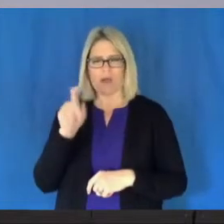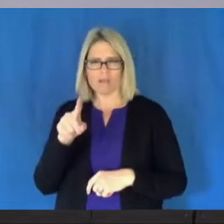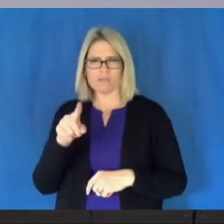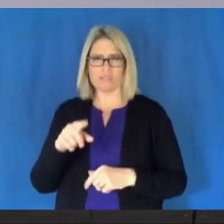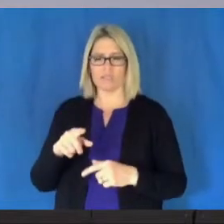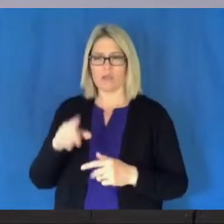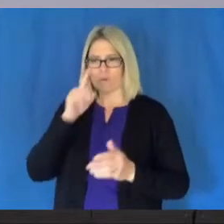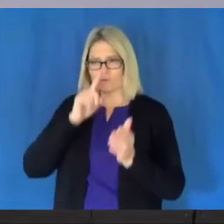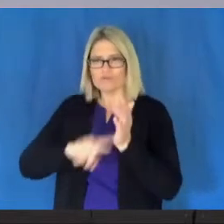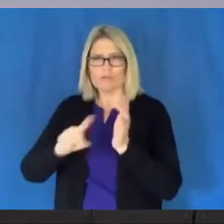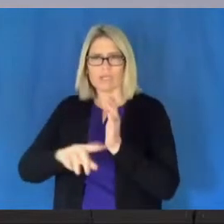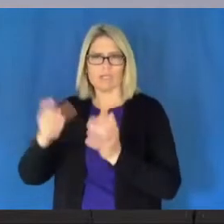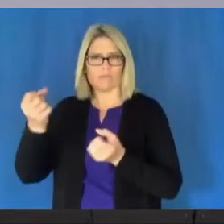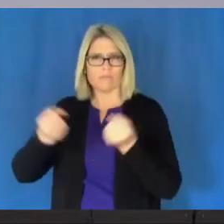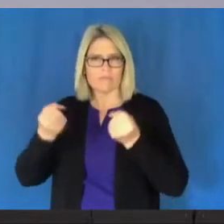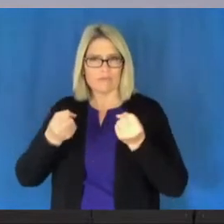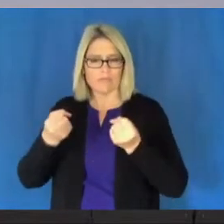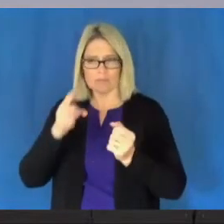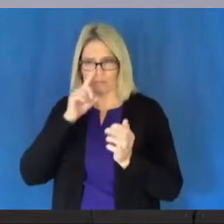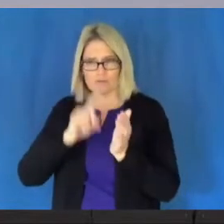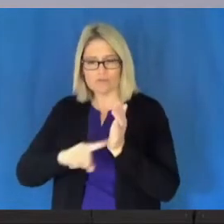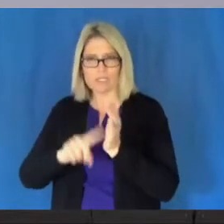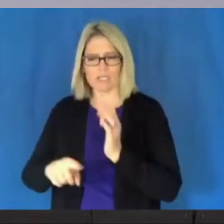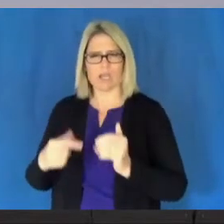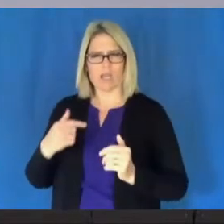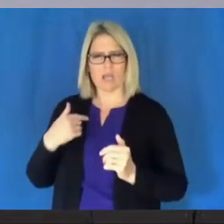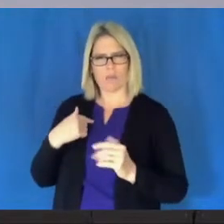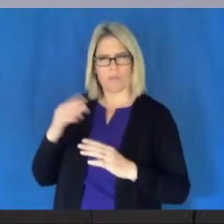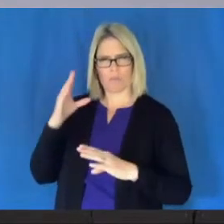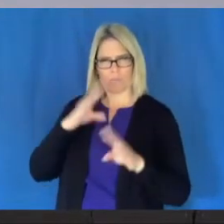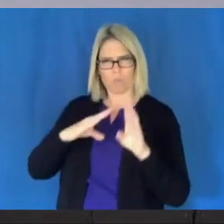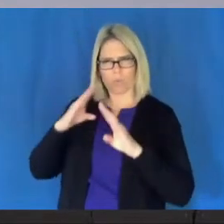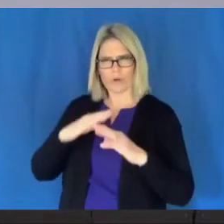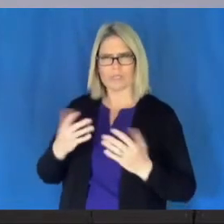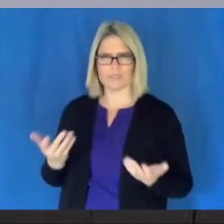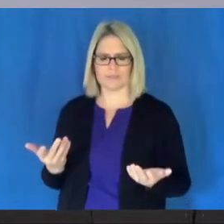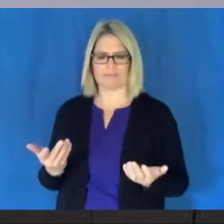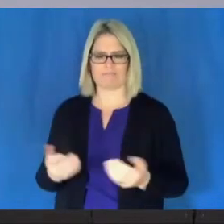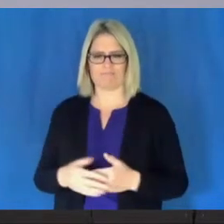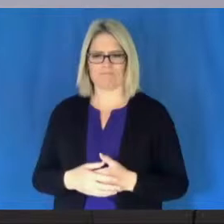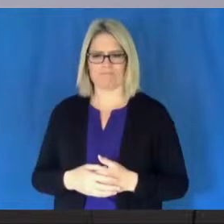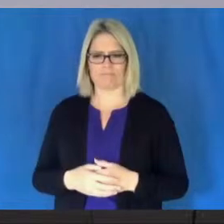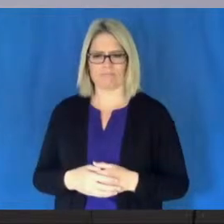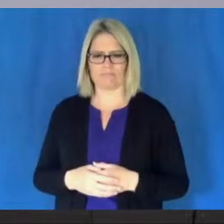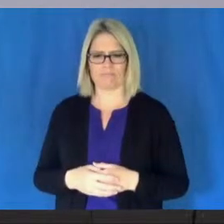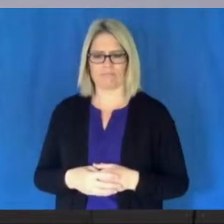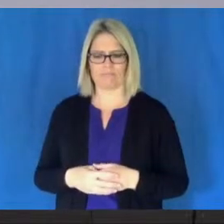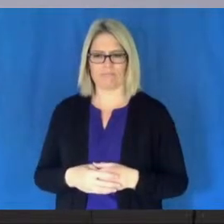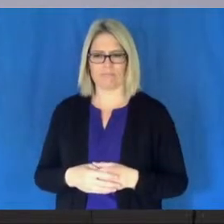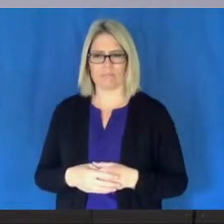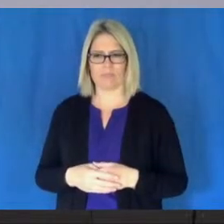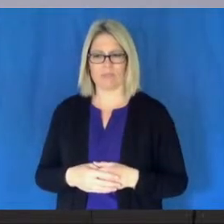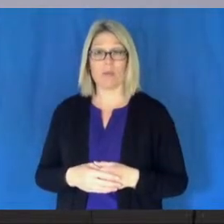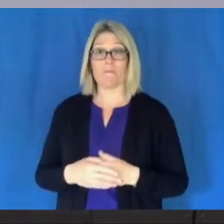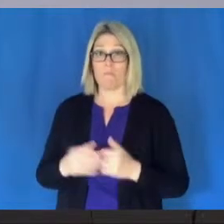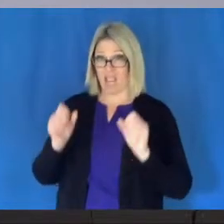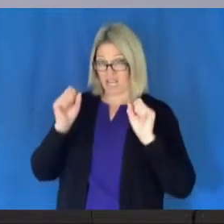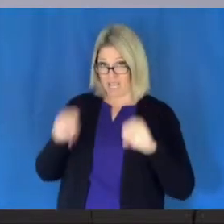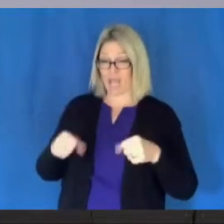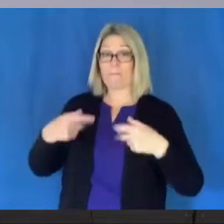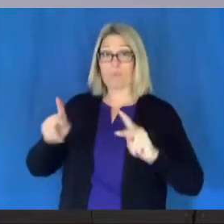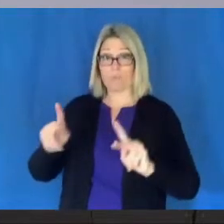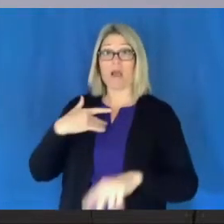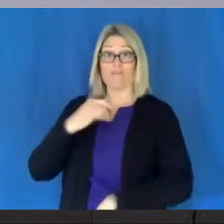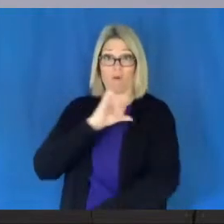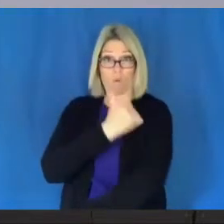like, I'm just worried, like, I'm asking, do they have the authorities? Does everyone there